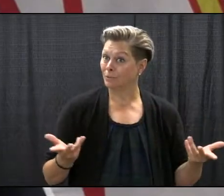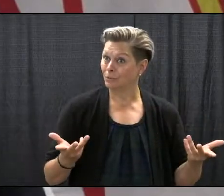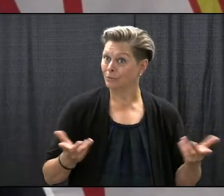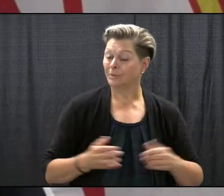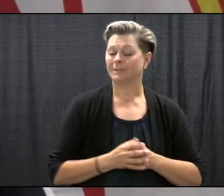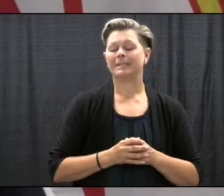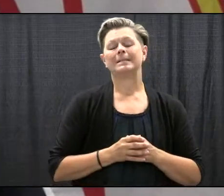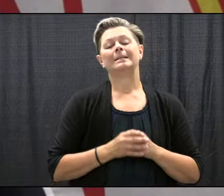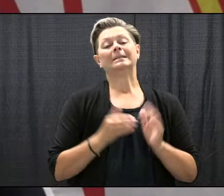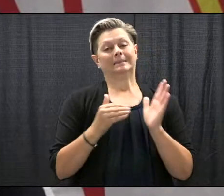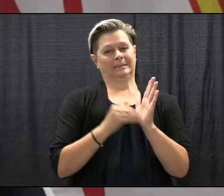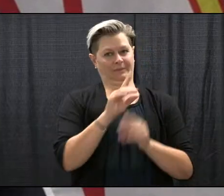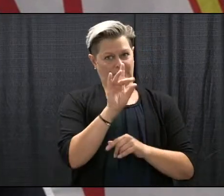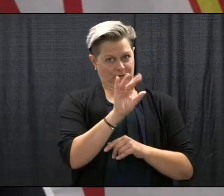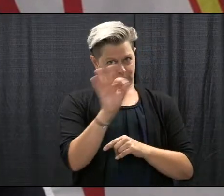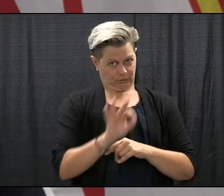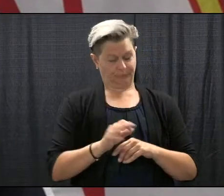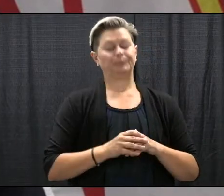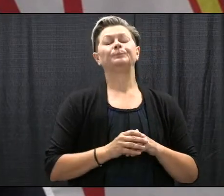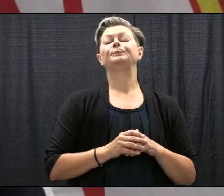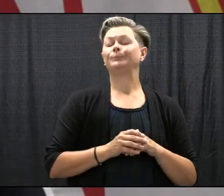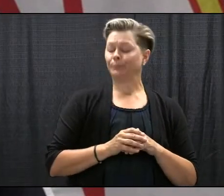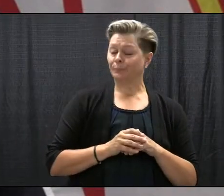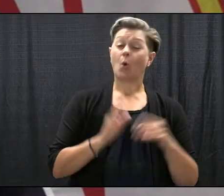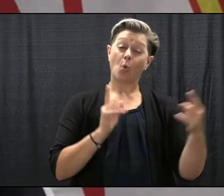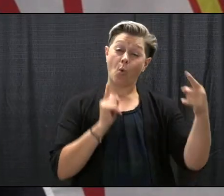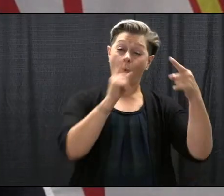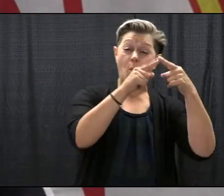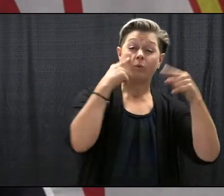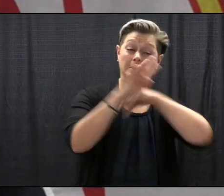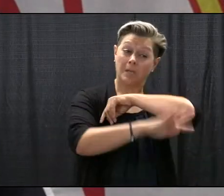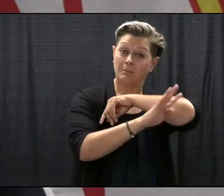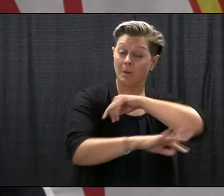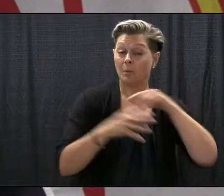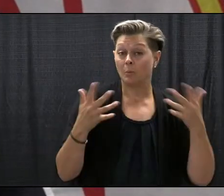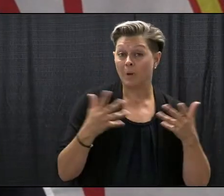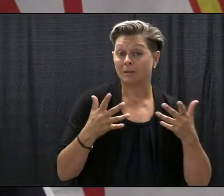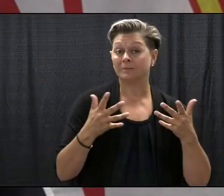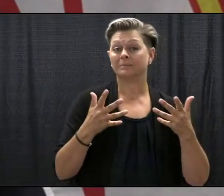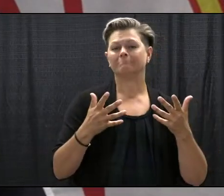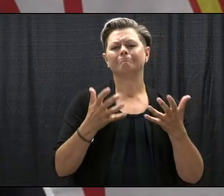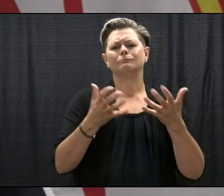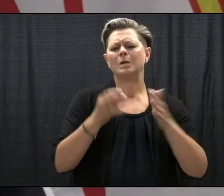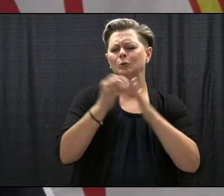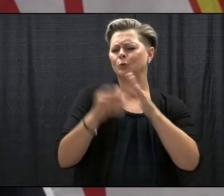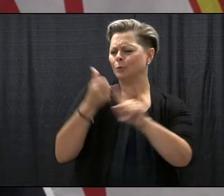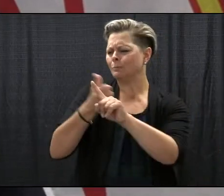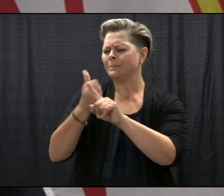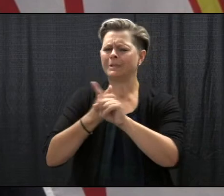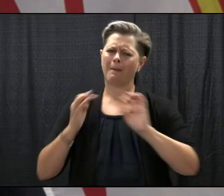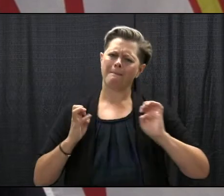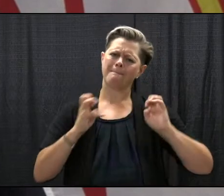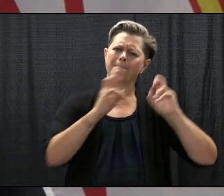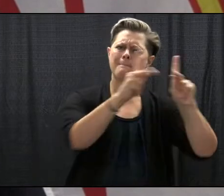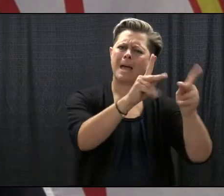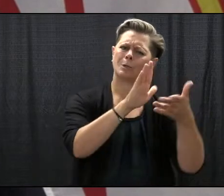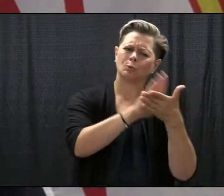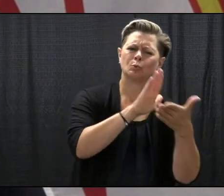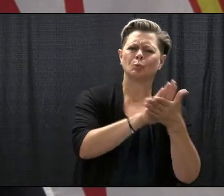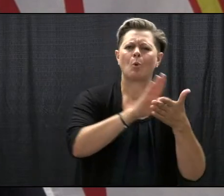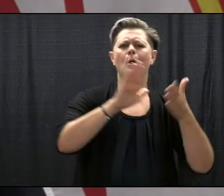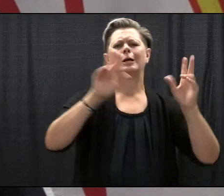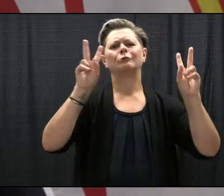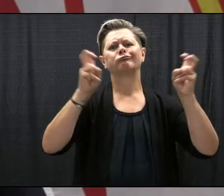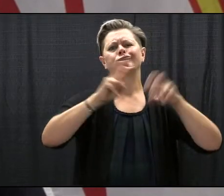So our goals with schools is, for September is to have children to be able to go back to school to as normal